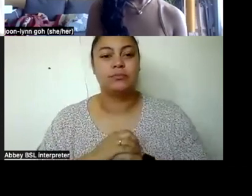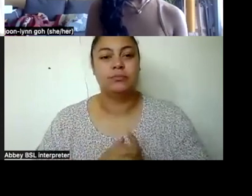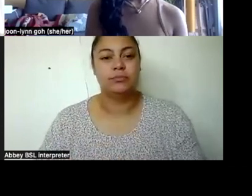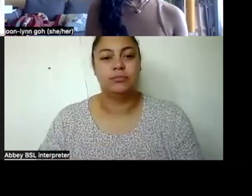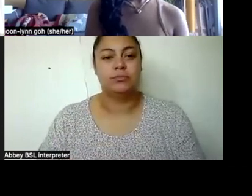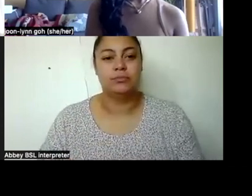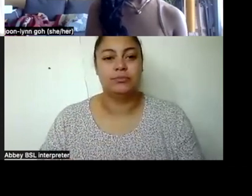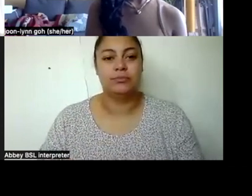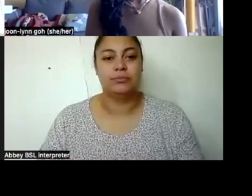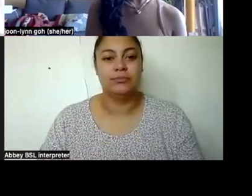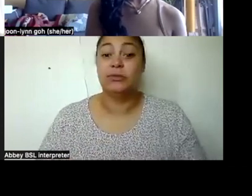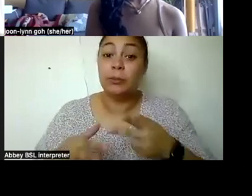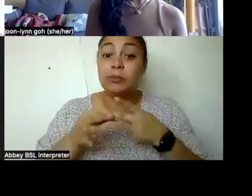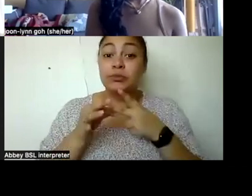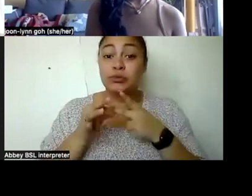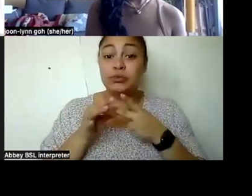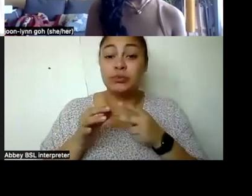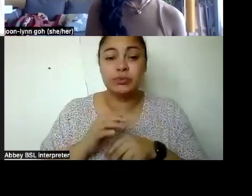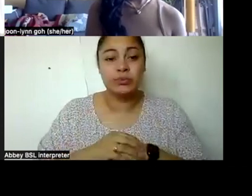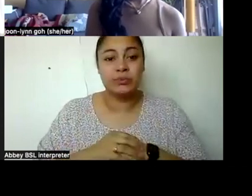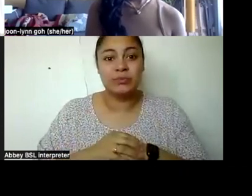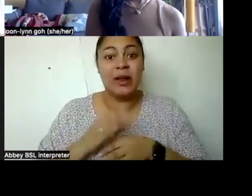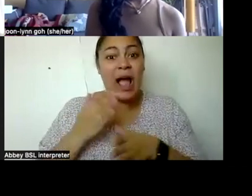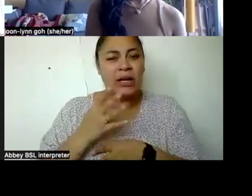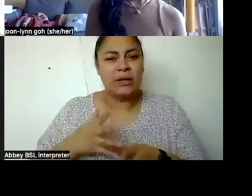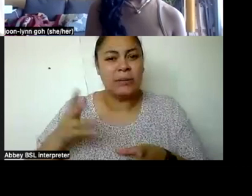I suppose that takes me on to number two, the actions that have caught my imagination.